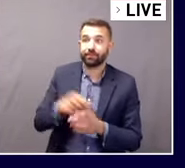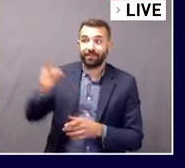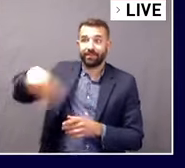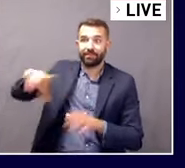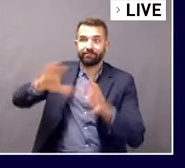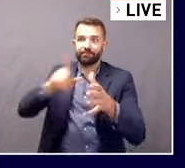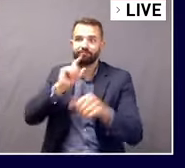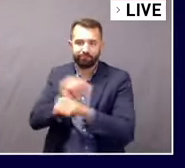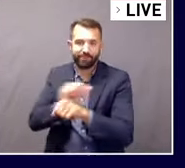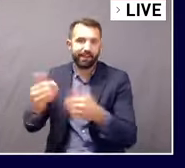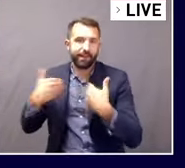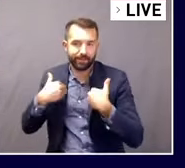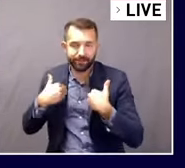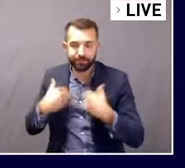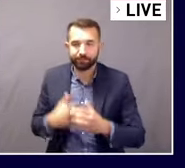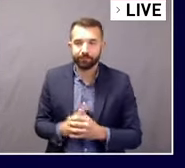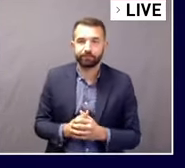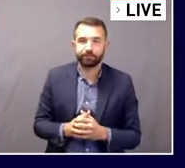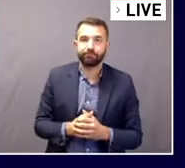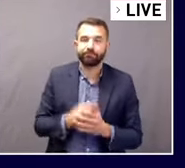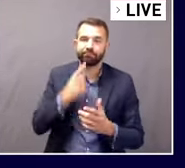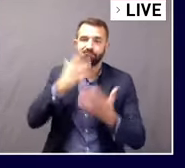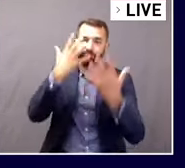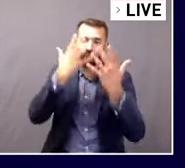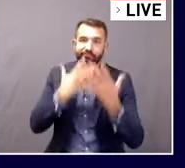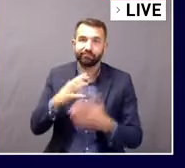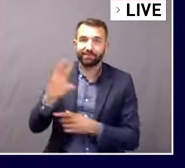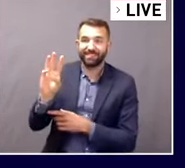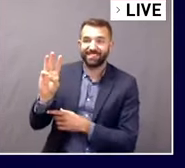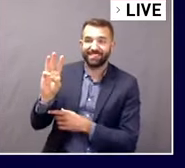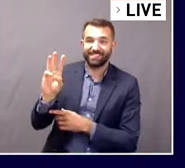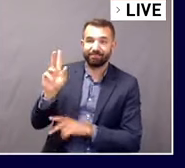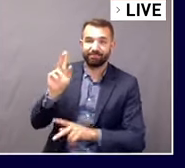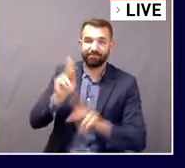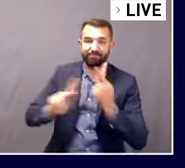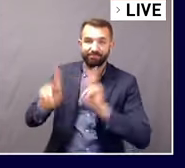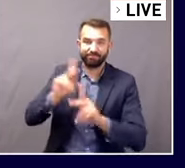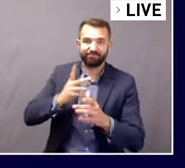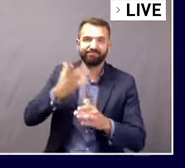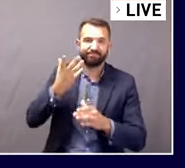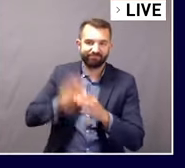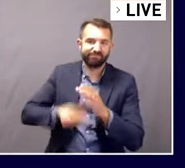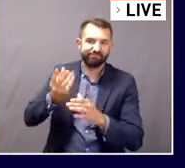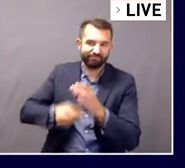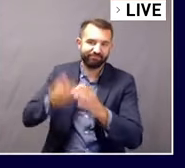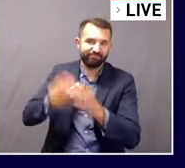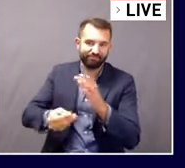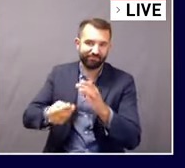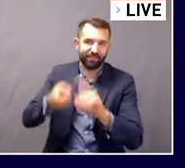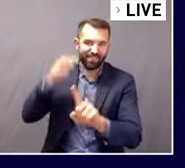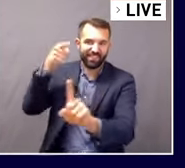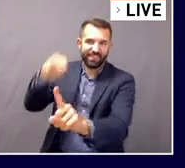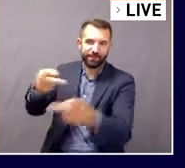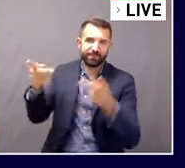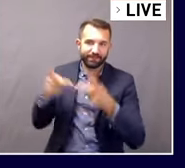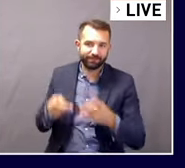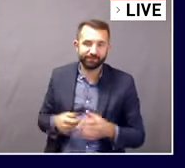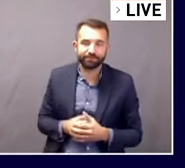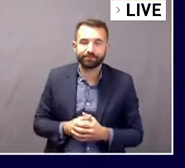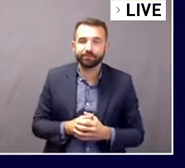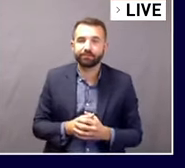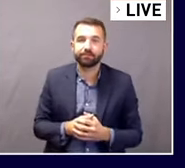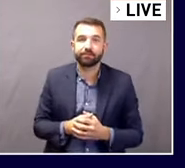And sadly, there have been 6 individuals associated with that facility who have passed away with